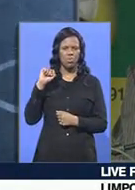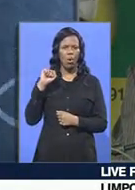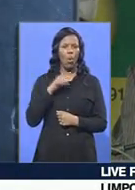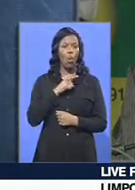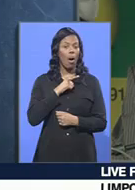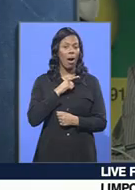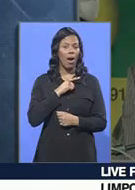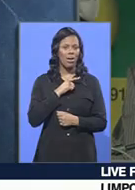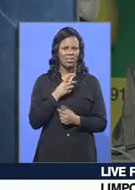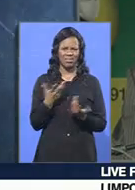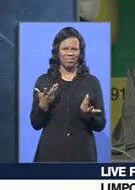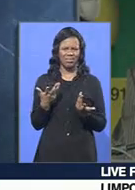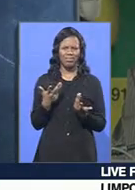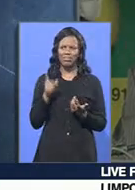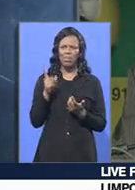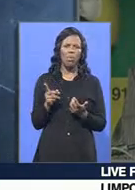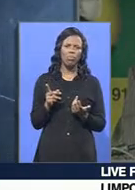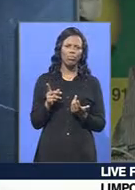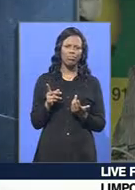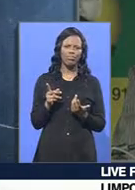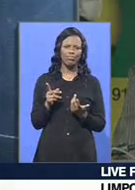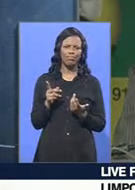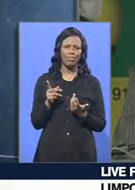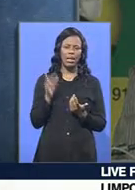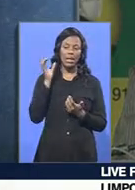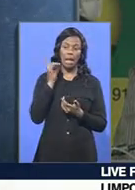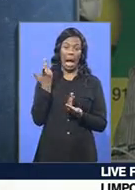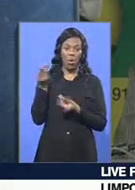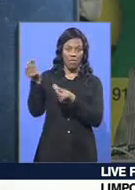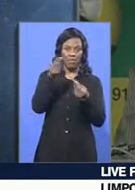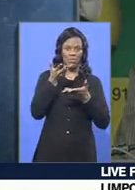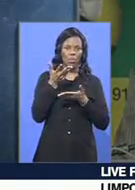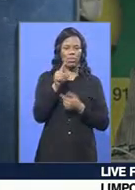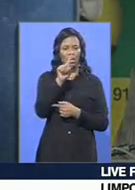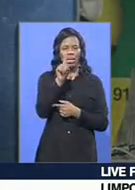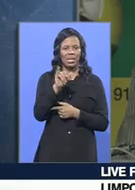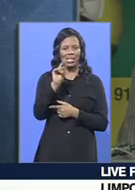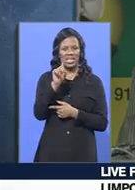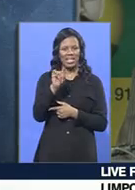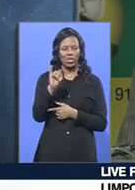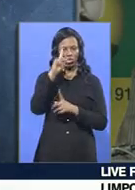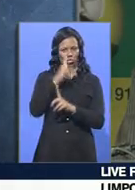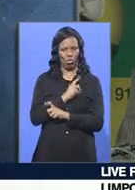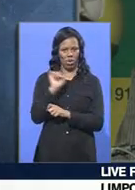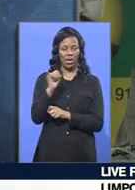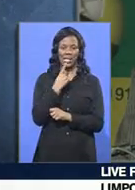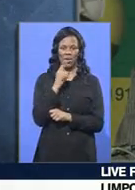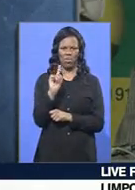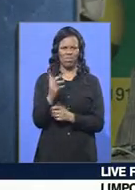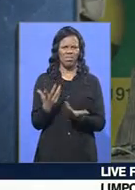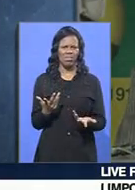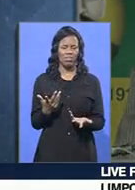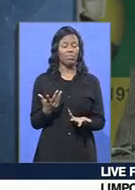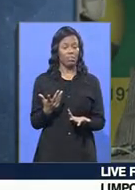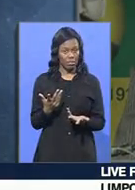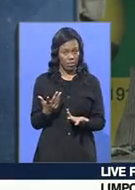realizing a statement via his daughter Zinzi saying, and I quote, "What